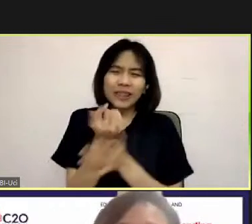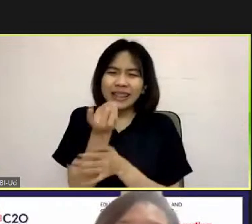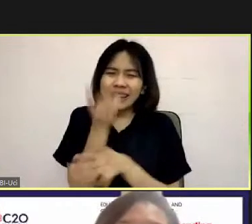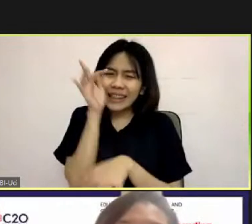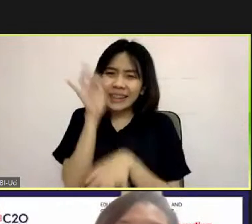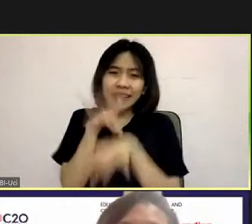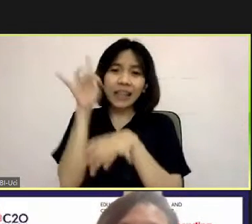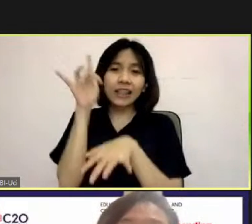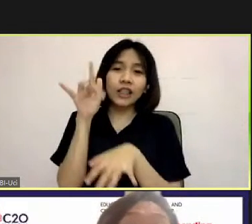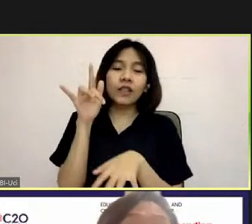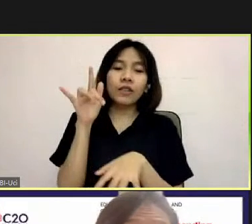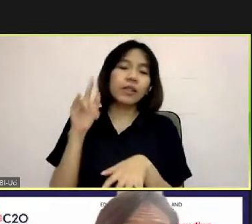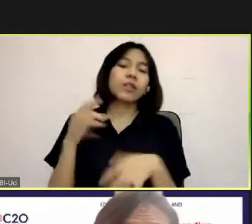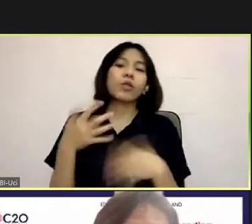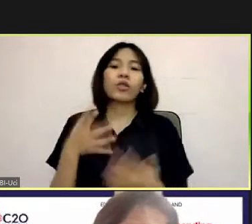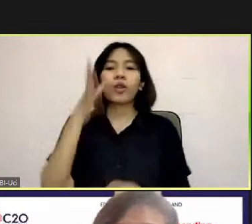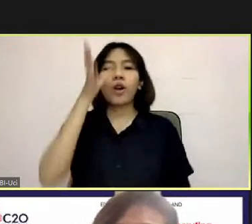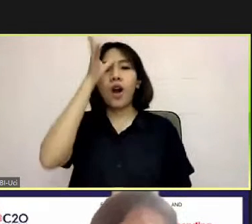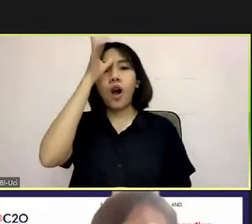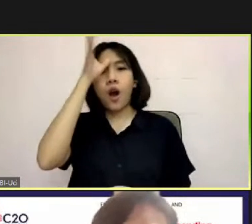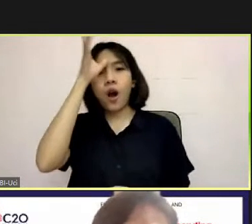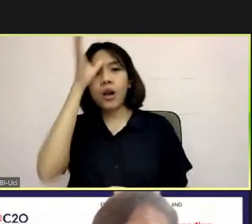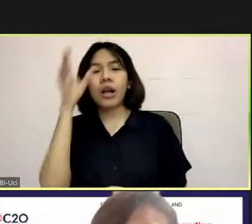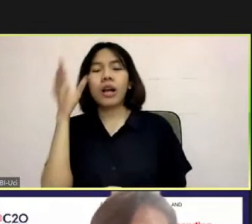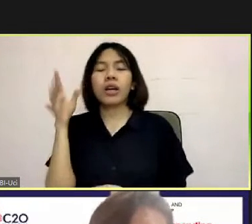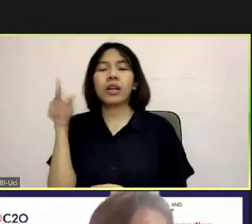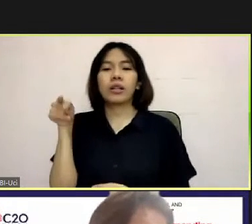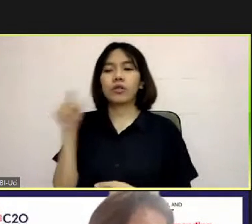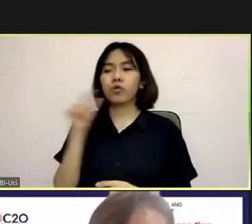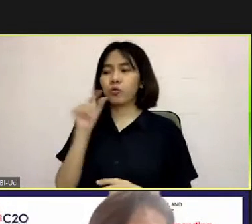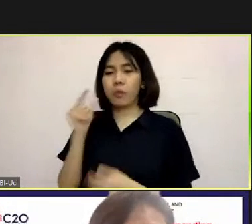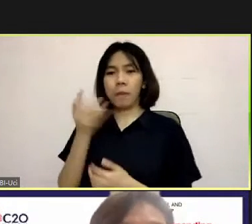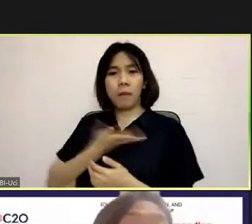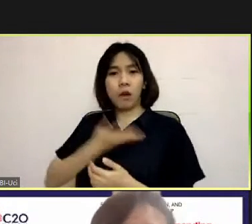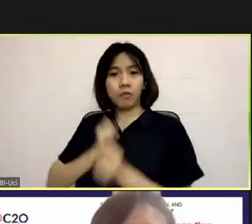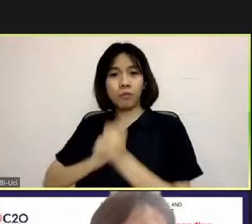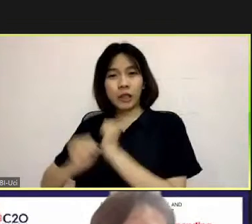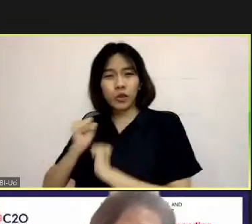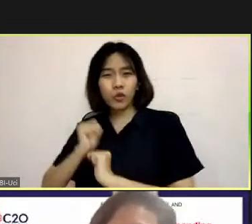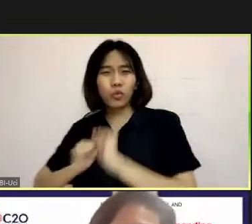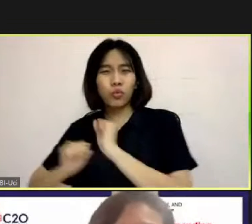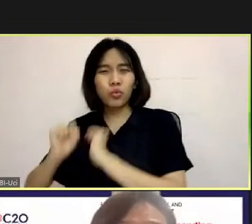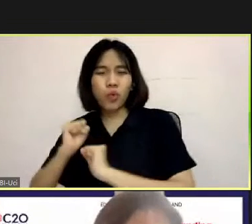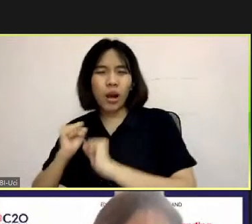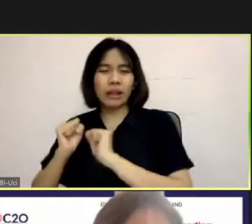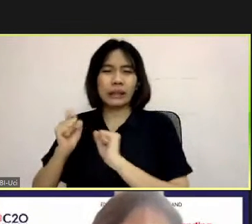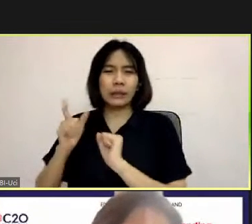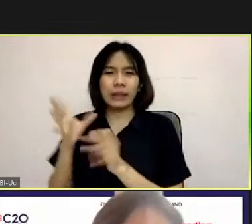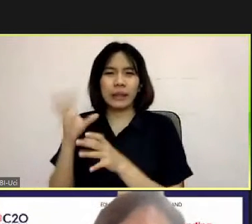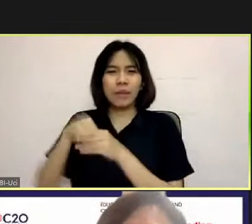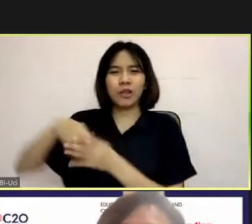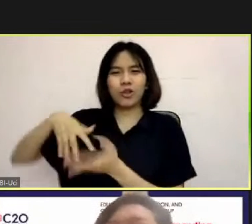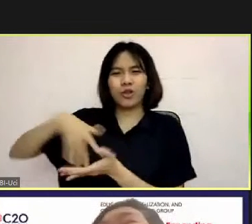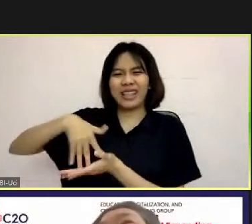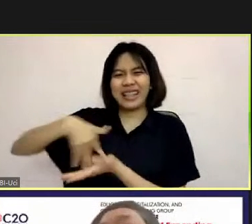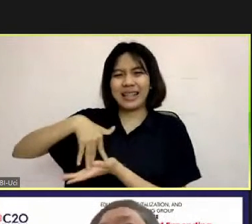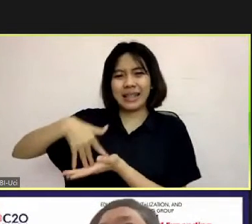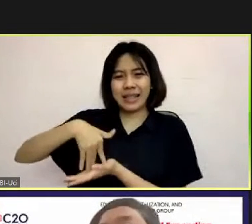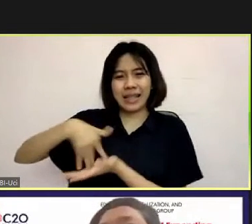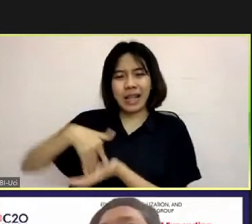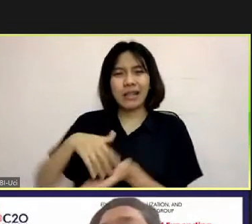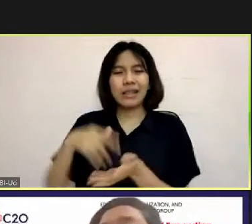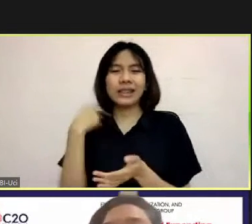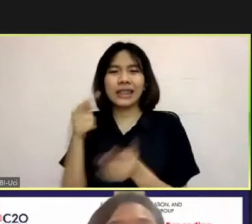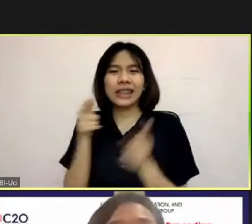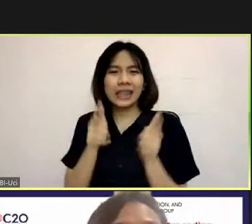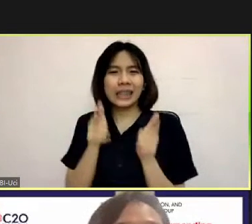sensitive. So the people who are involving in fighting that issue,